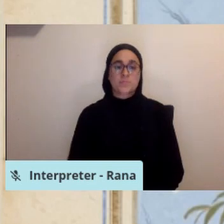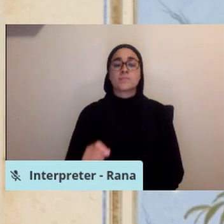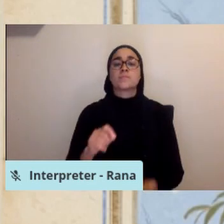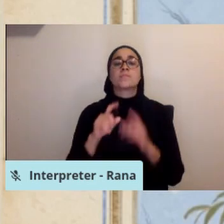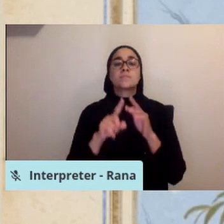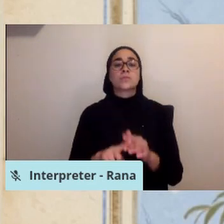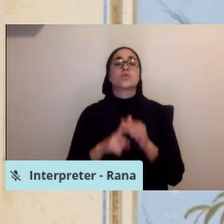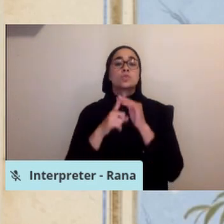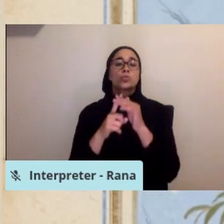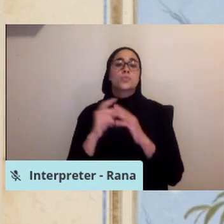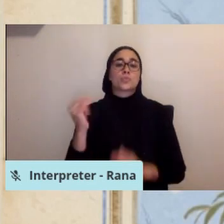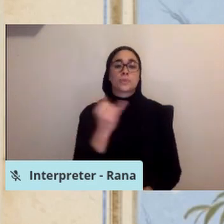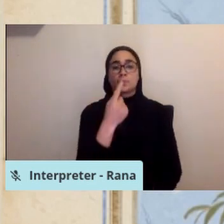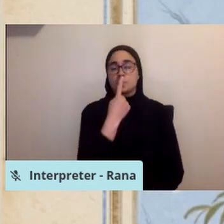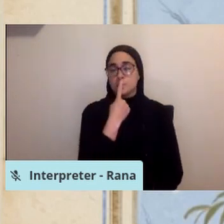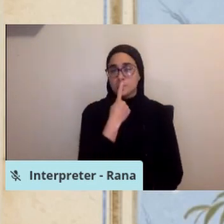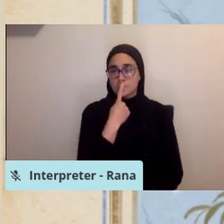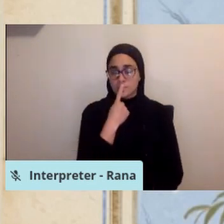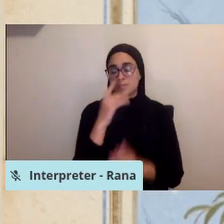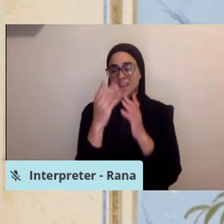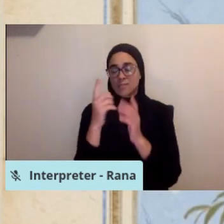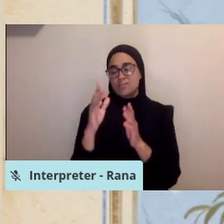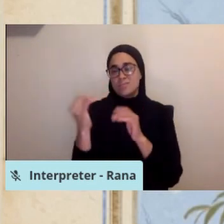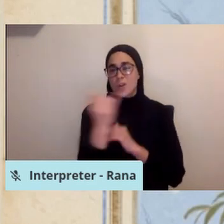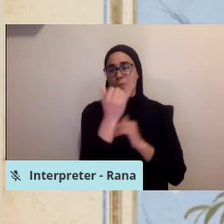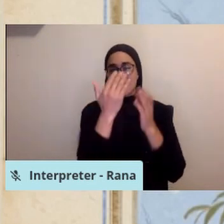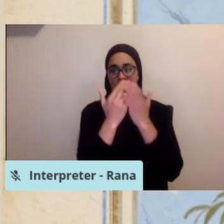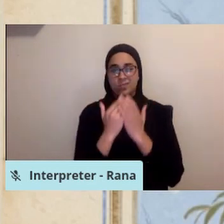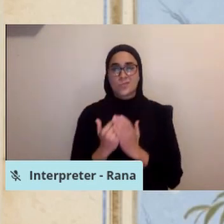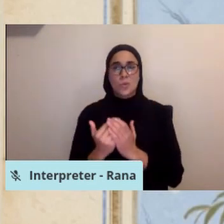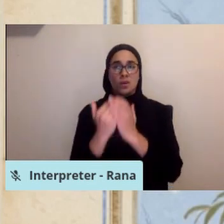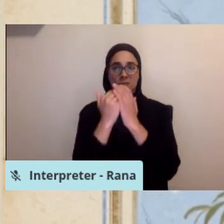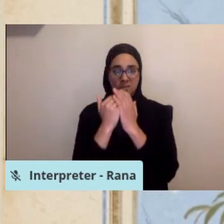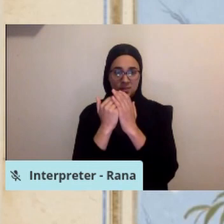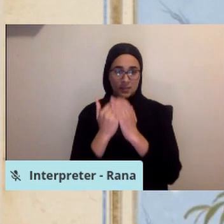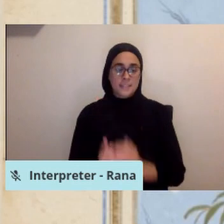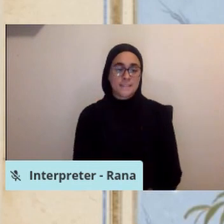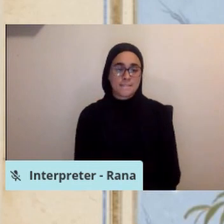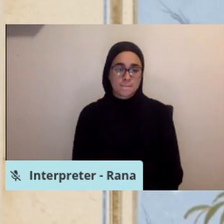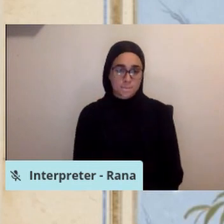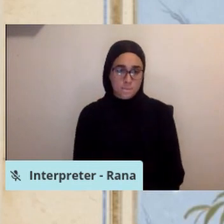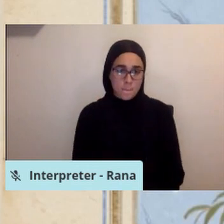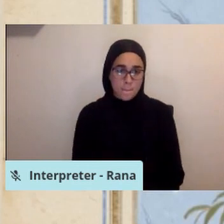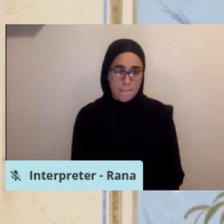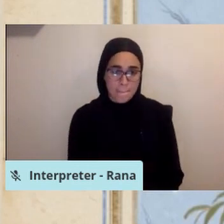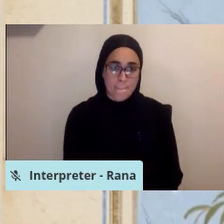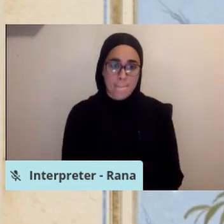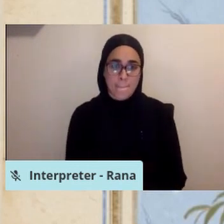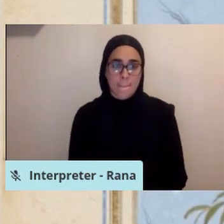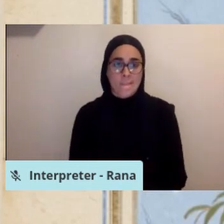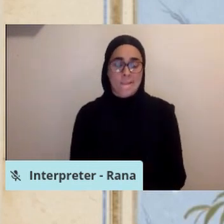Bismillahir Rahmanir Rahim. Allahumma salli ala Sayyidina Muhammad wa ala alihi wa sahbihi wa sallam.